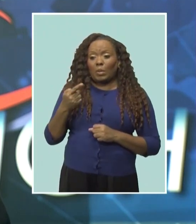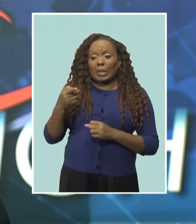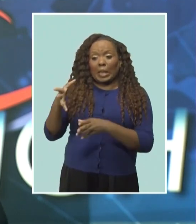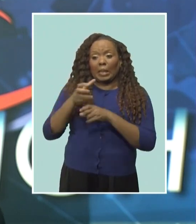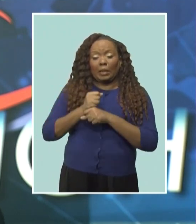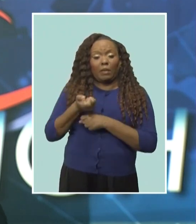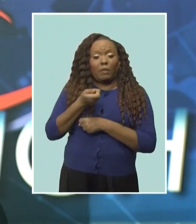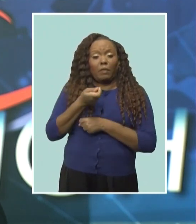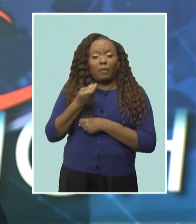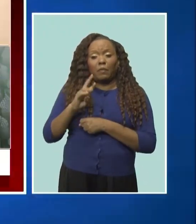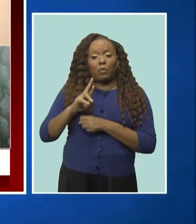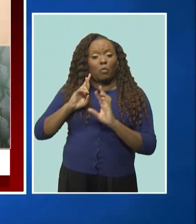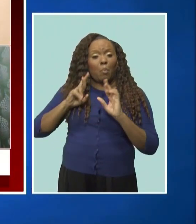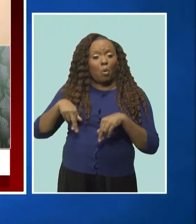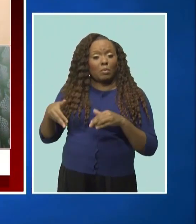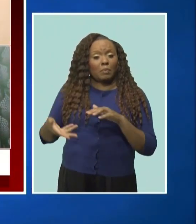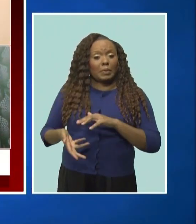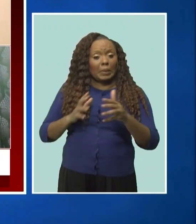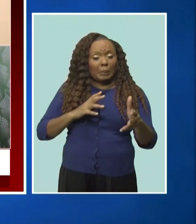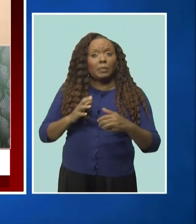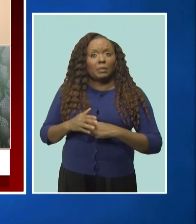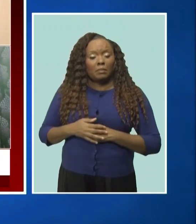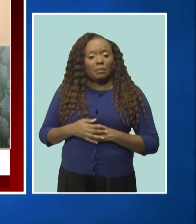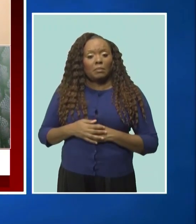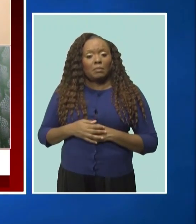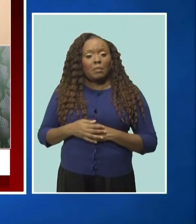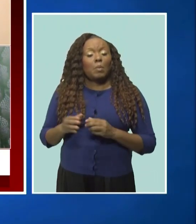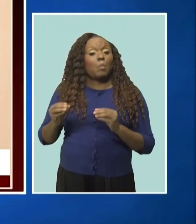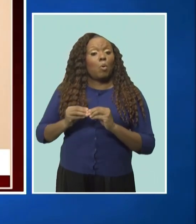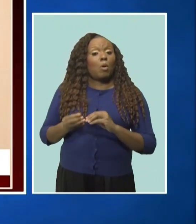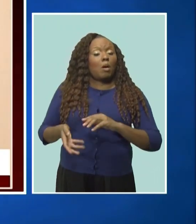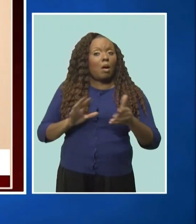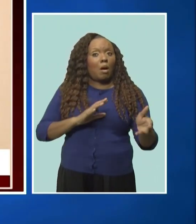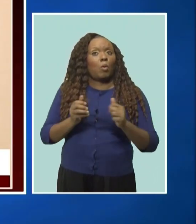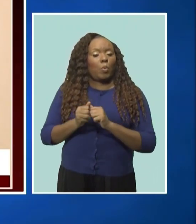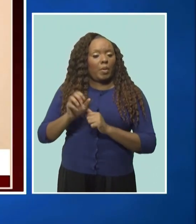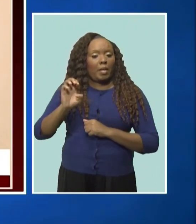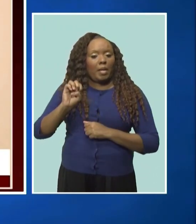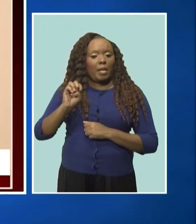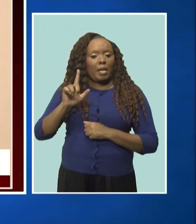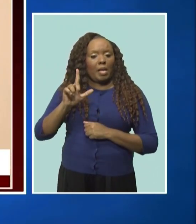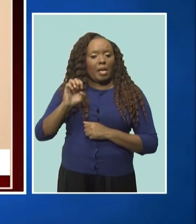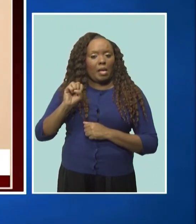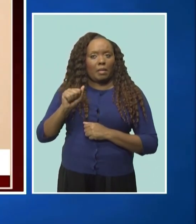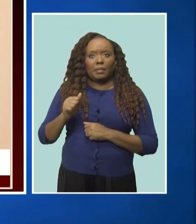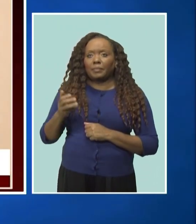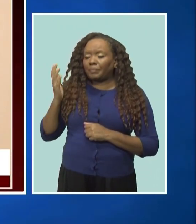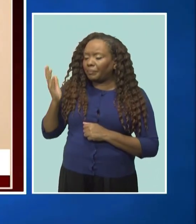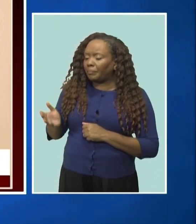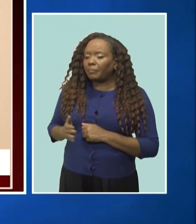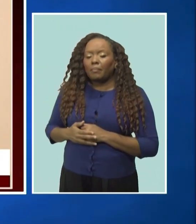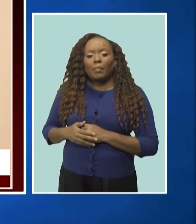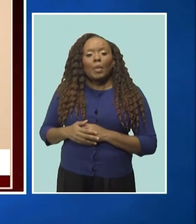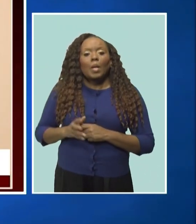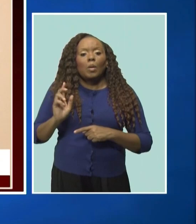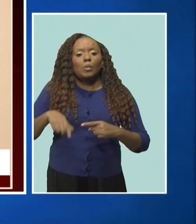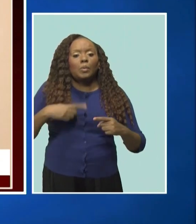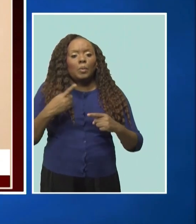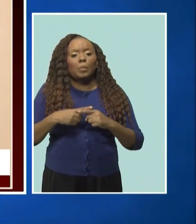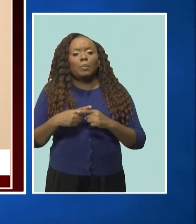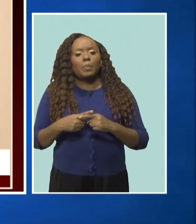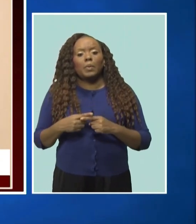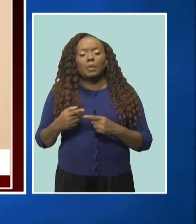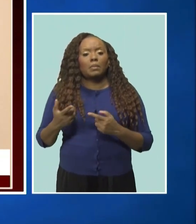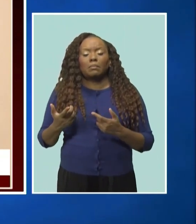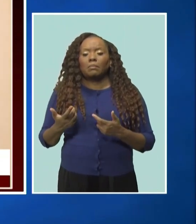Tomas. Damage assessment really is an ongoing process to some degree, directly after the passage of a